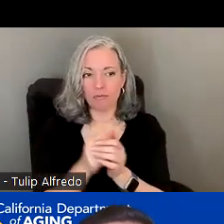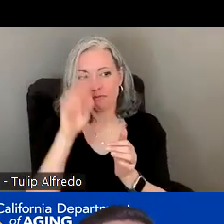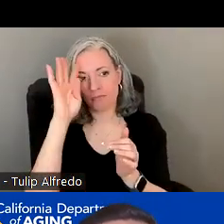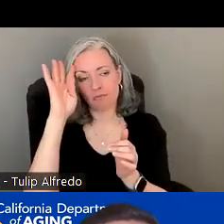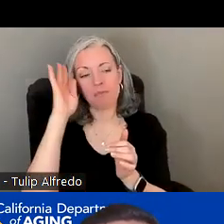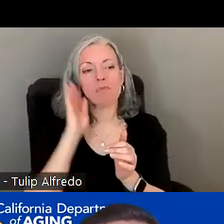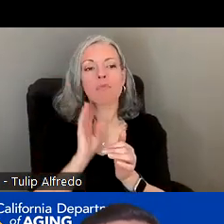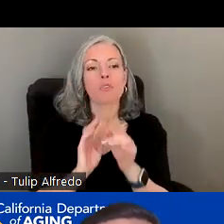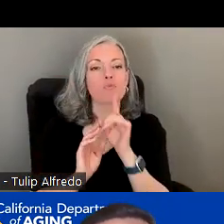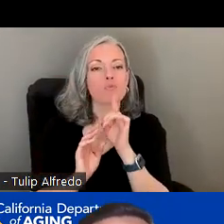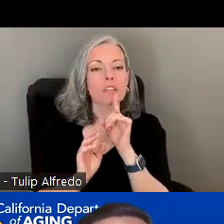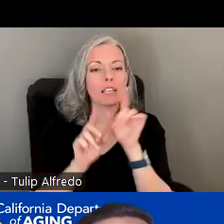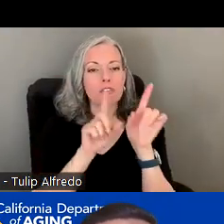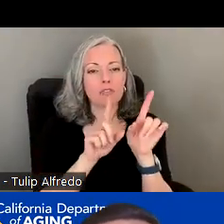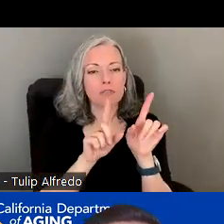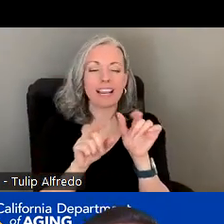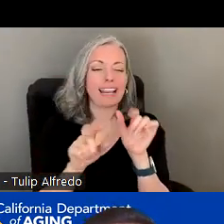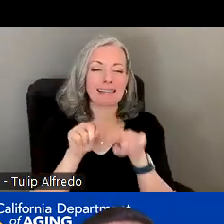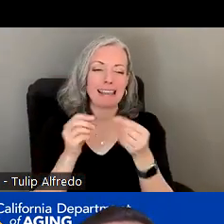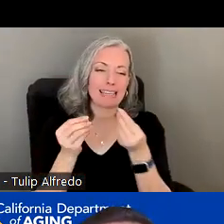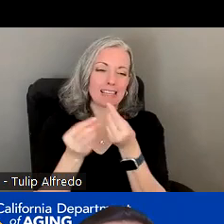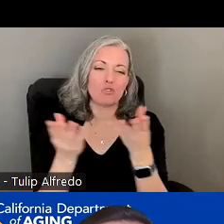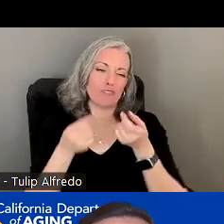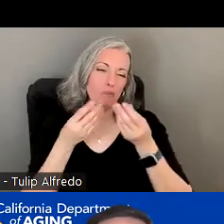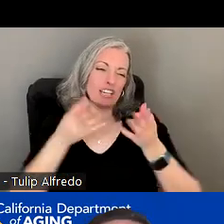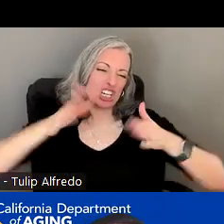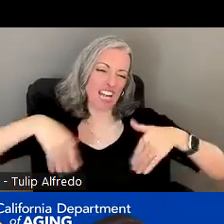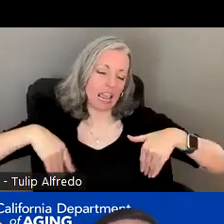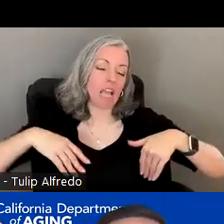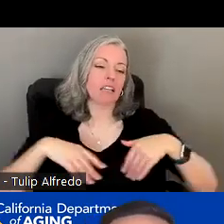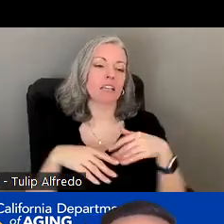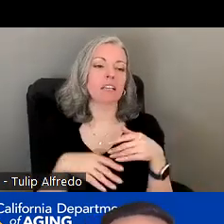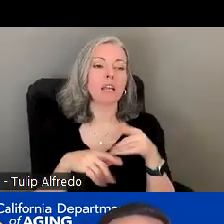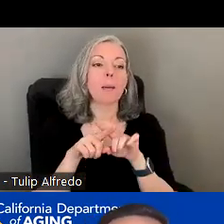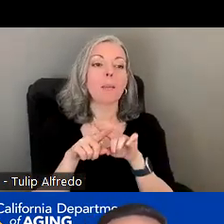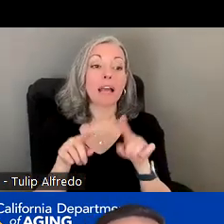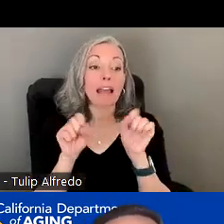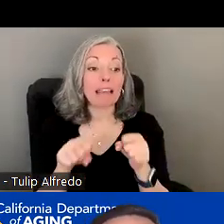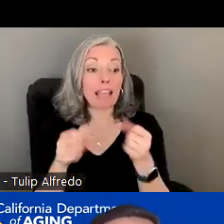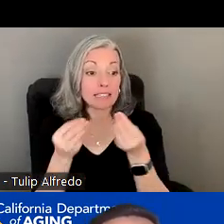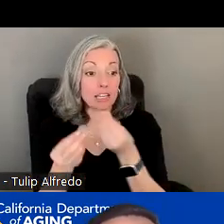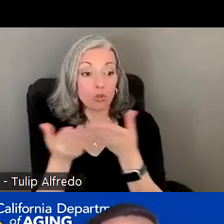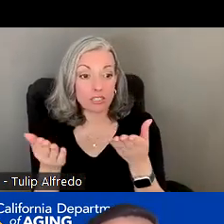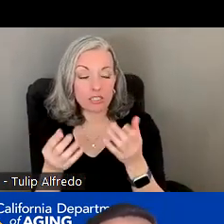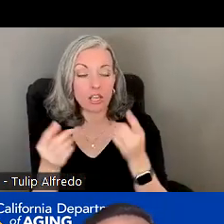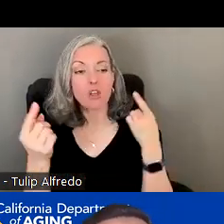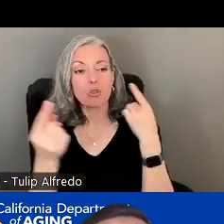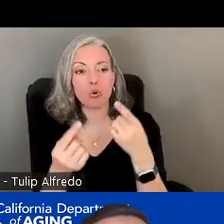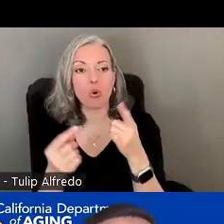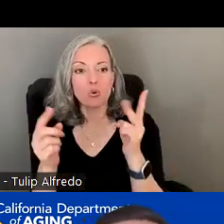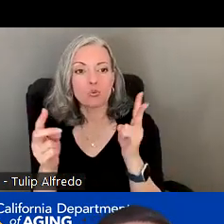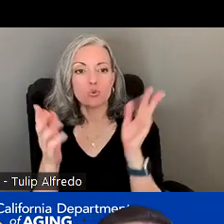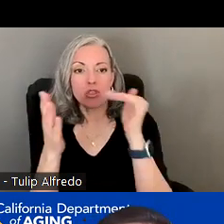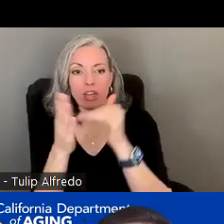the survey data. But what I can say is that I'm really proud of the response rate. So we started with the goal of reaching 2,000 responses. We more than doubled